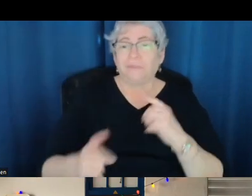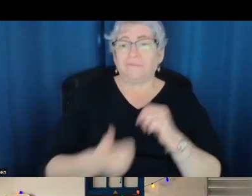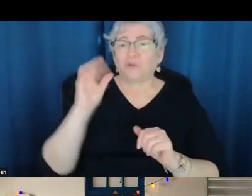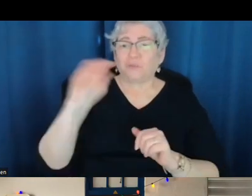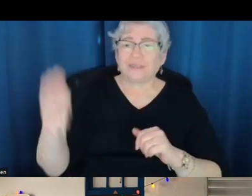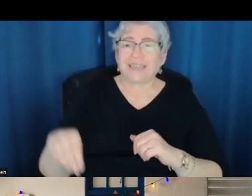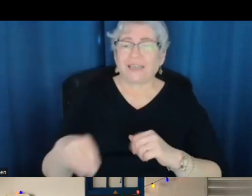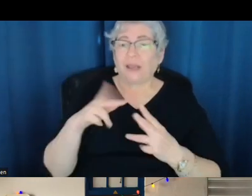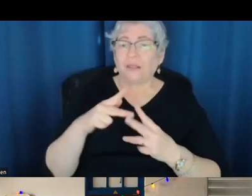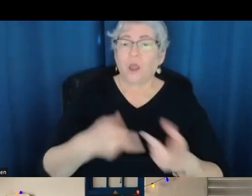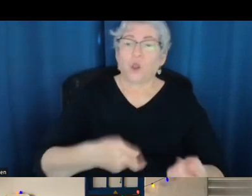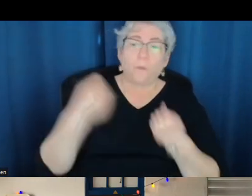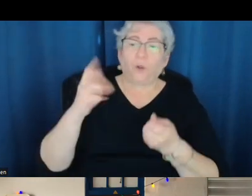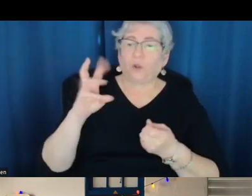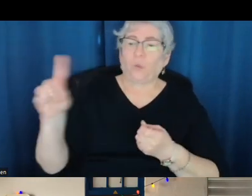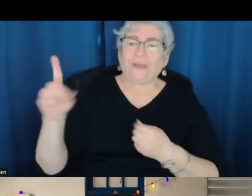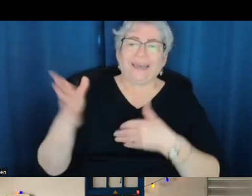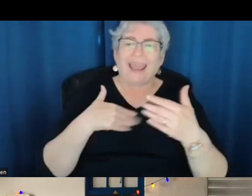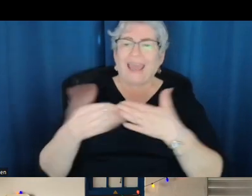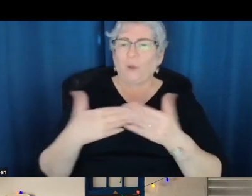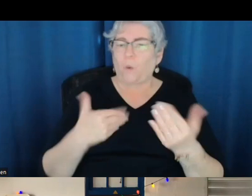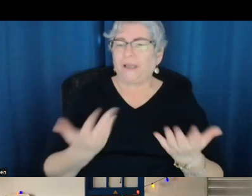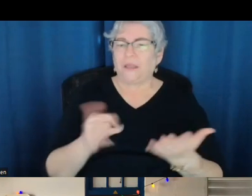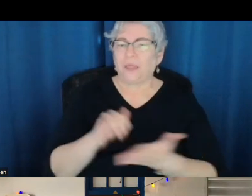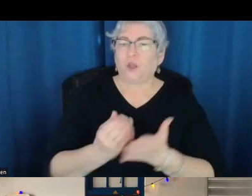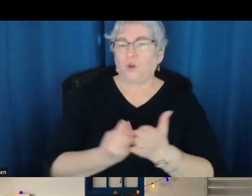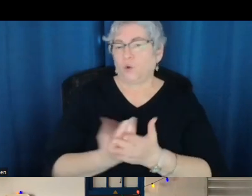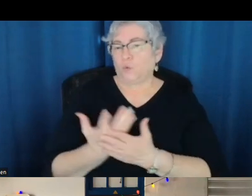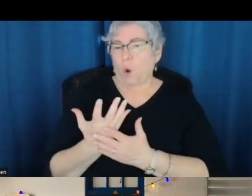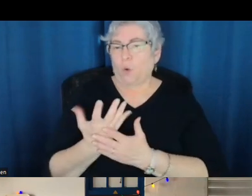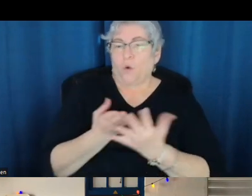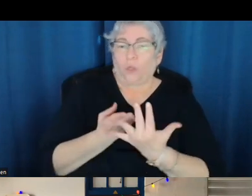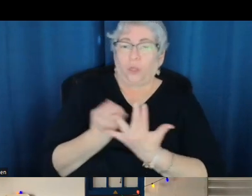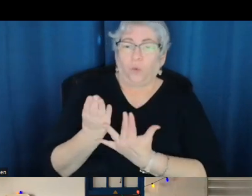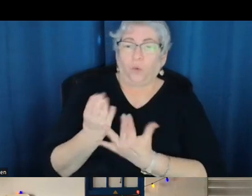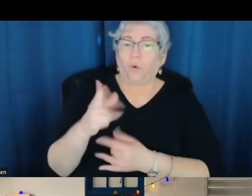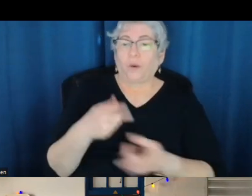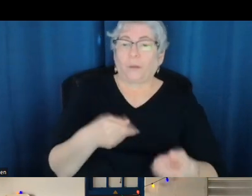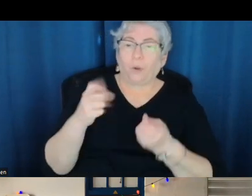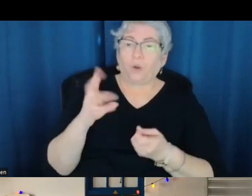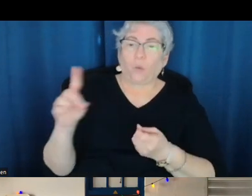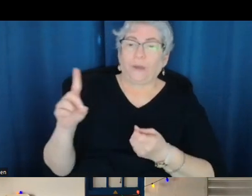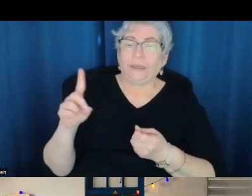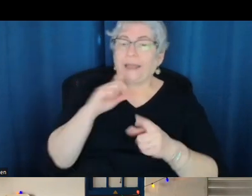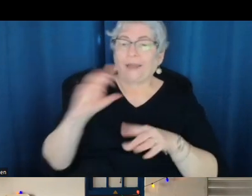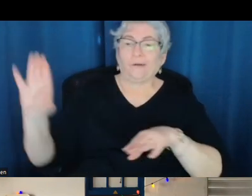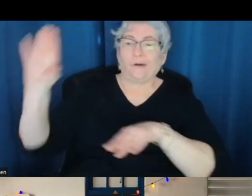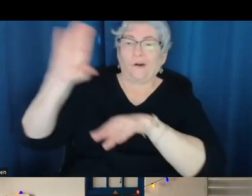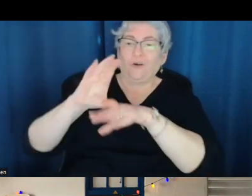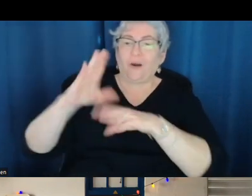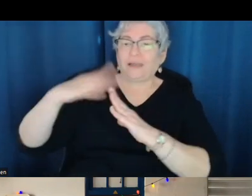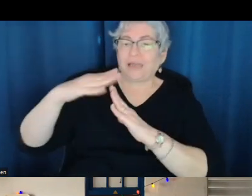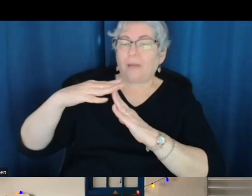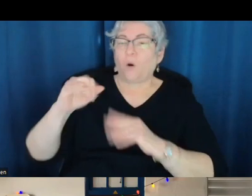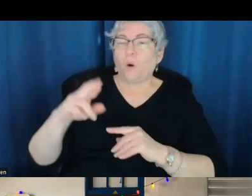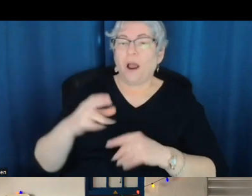And so you're either pulling weeds out that have grown through it, or you're pulling weeds out that have grown on top of it, or you're